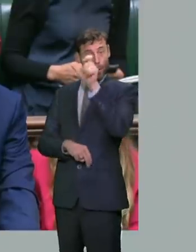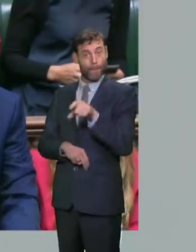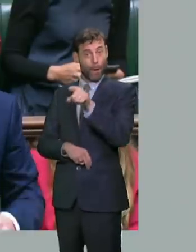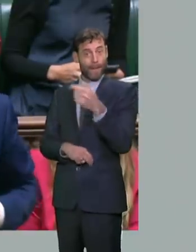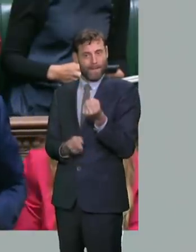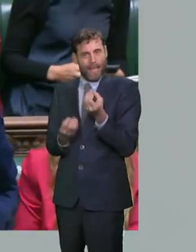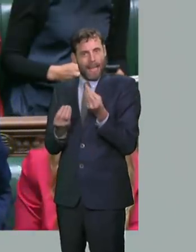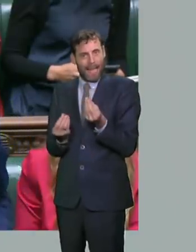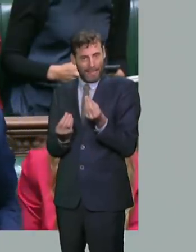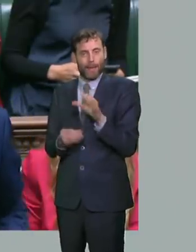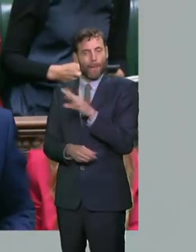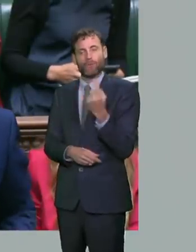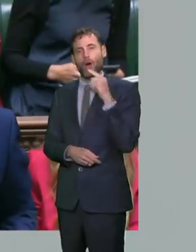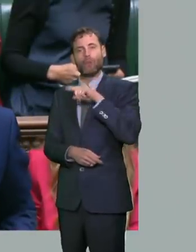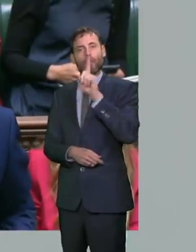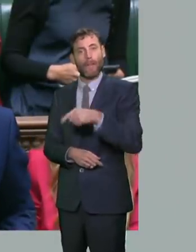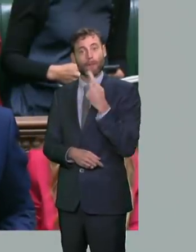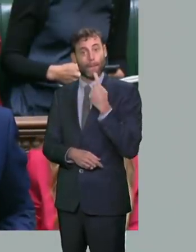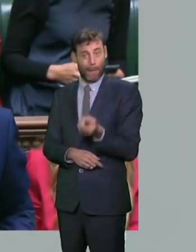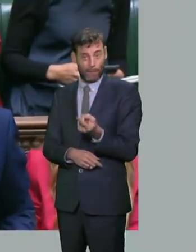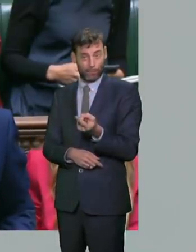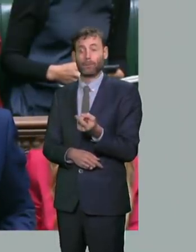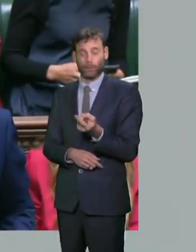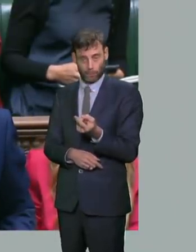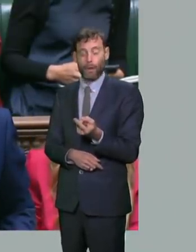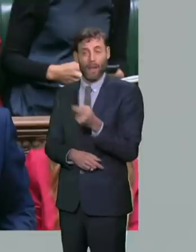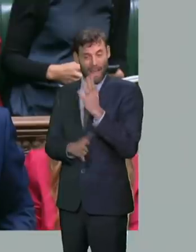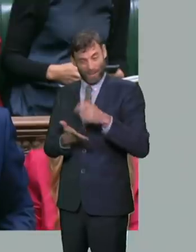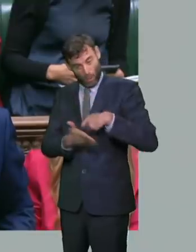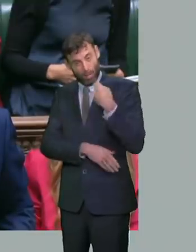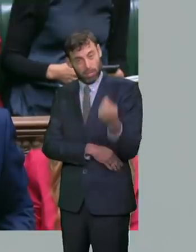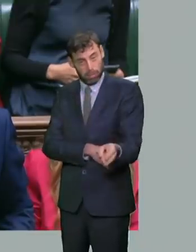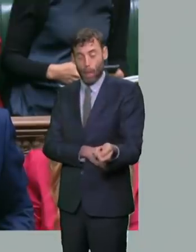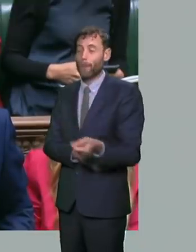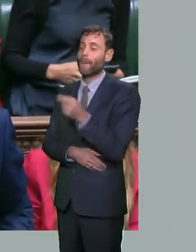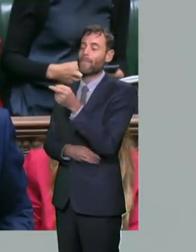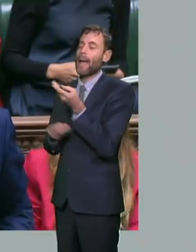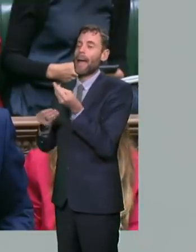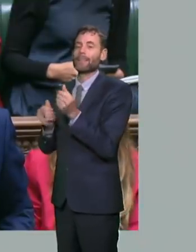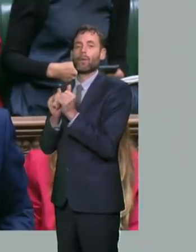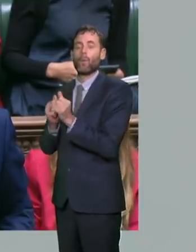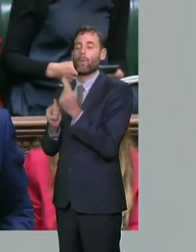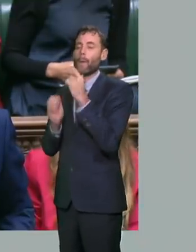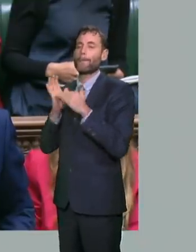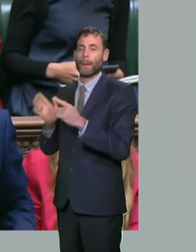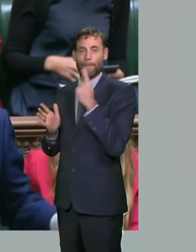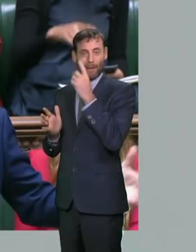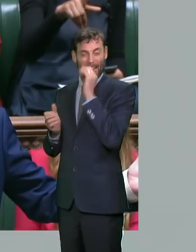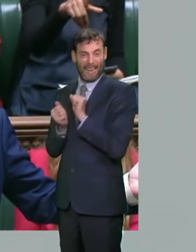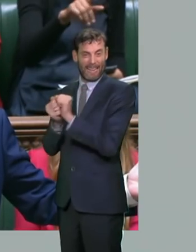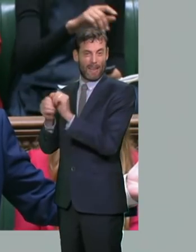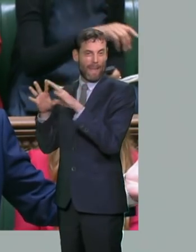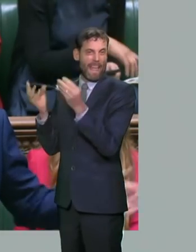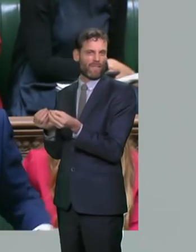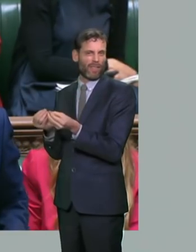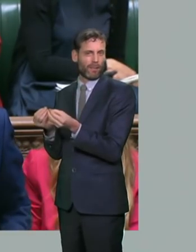everything. Yep. Yet somebody with assets of about £1 million will keep almost everything. Yeah.